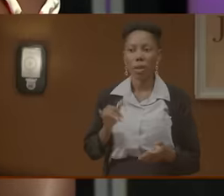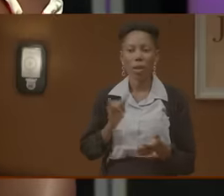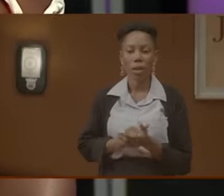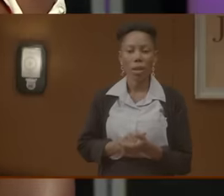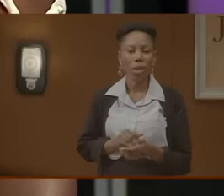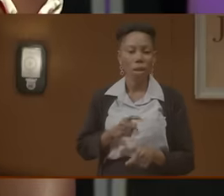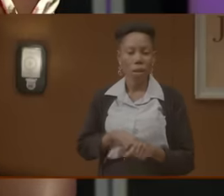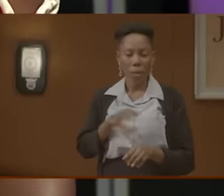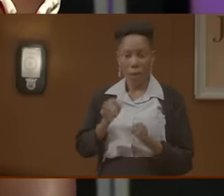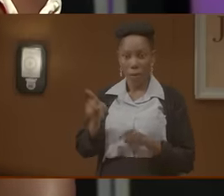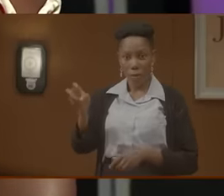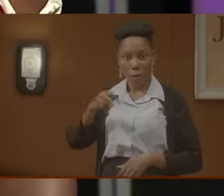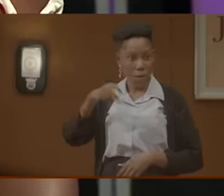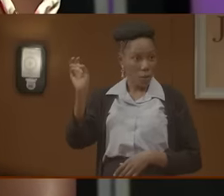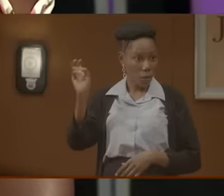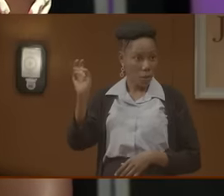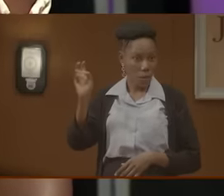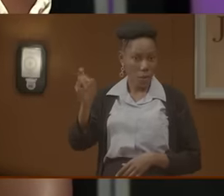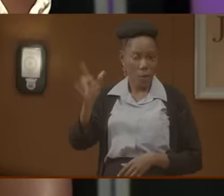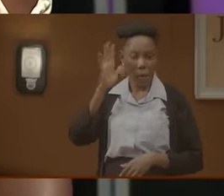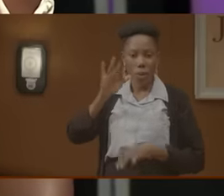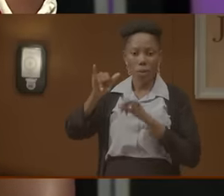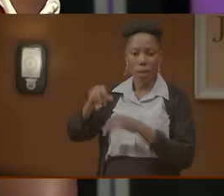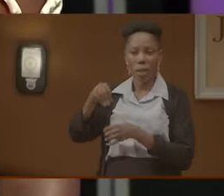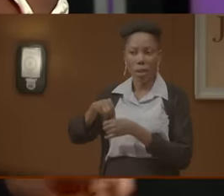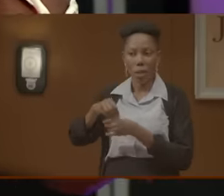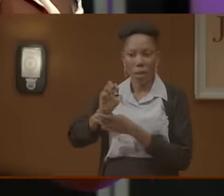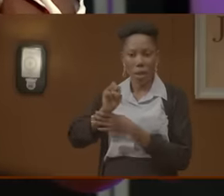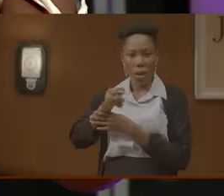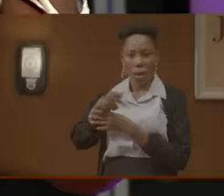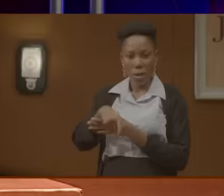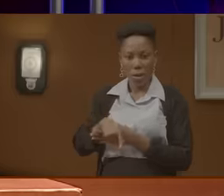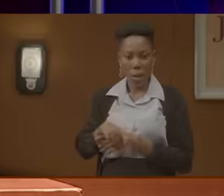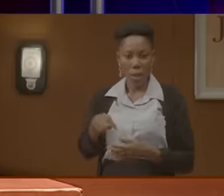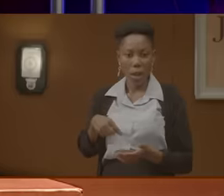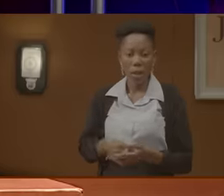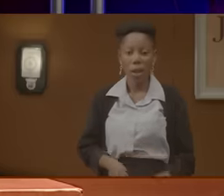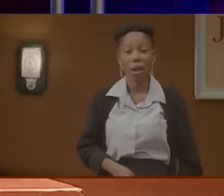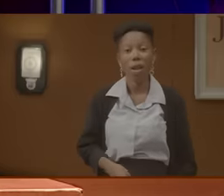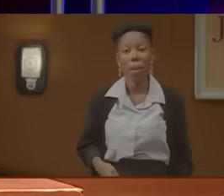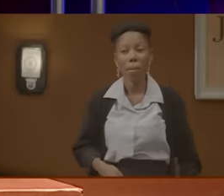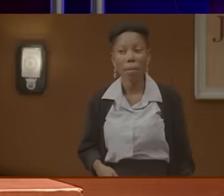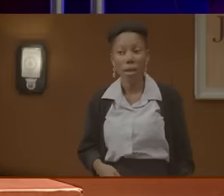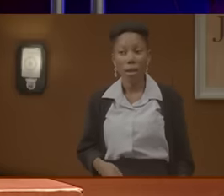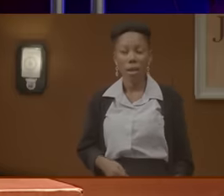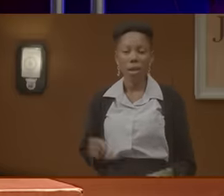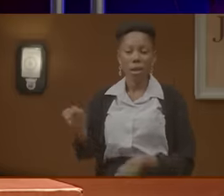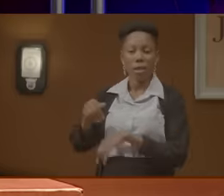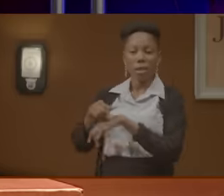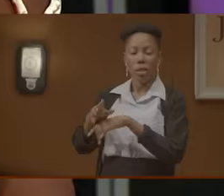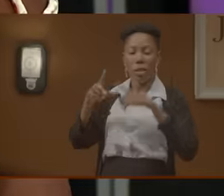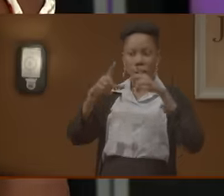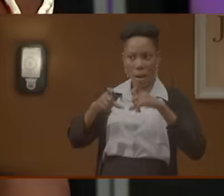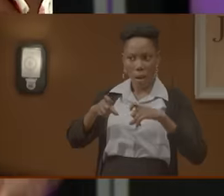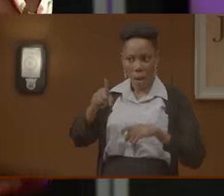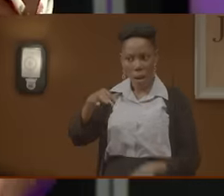say he traveled, passing shop, he will be in the shop. This leg that is paining him, the day he send that thing for me that is at home,